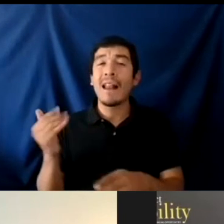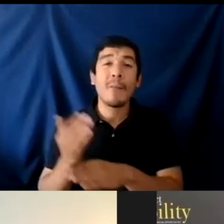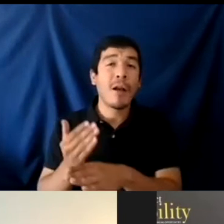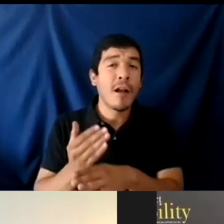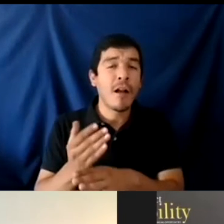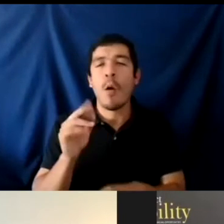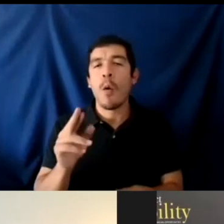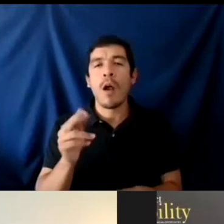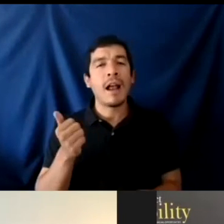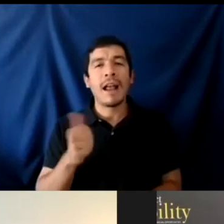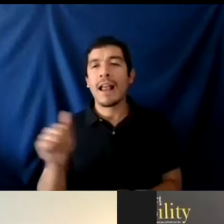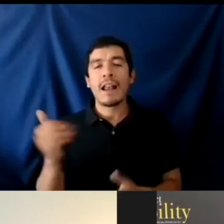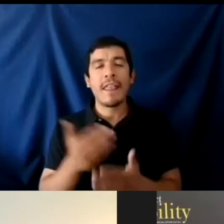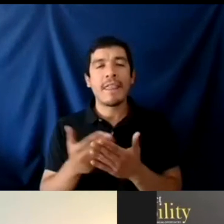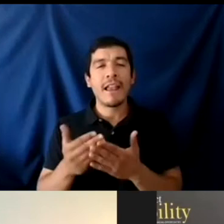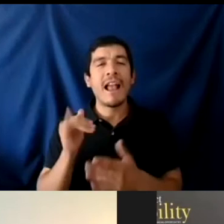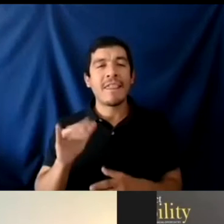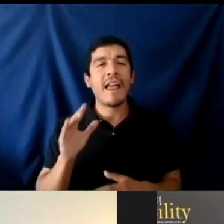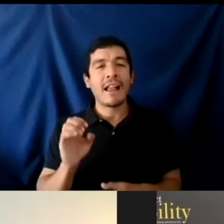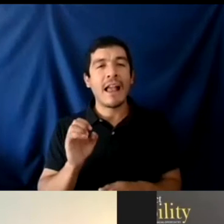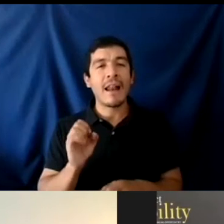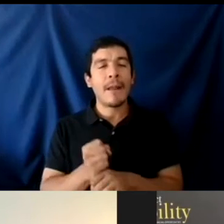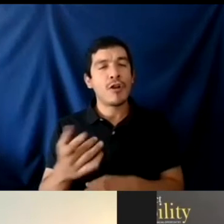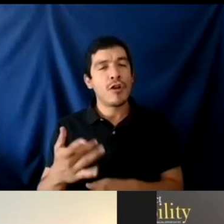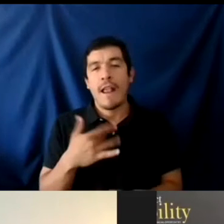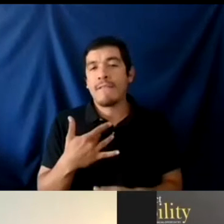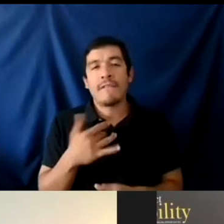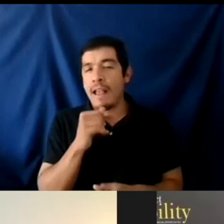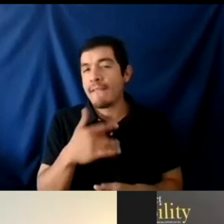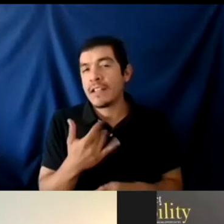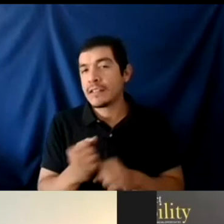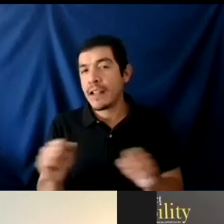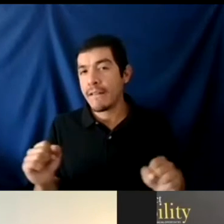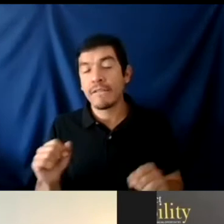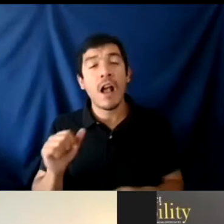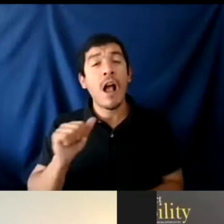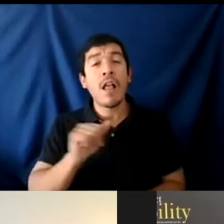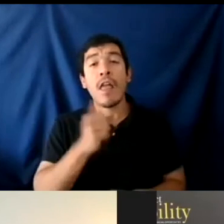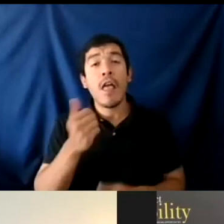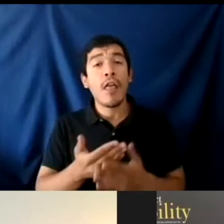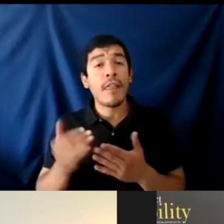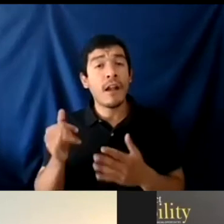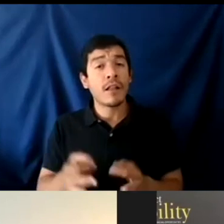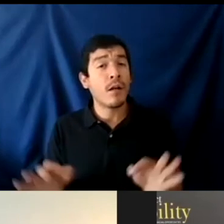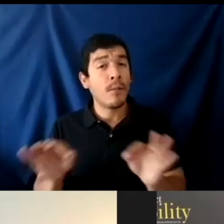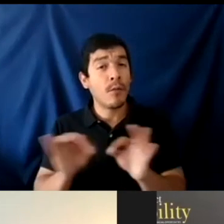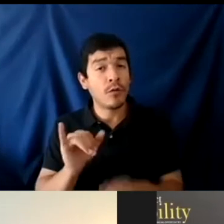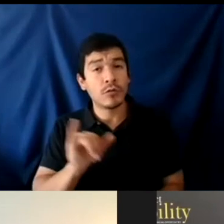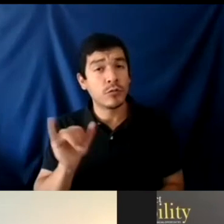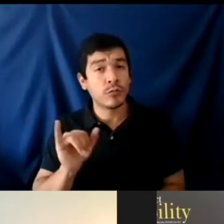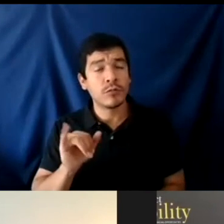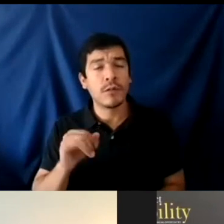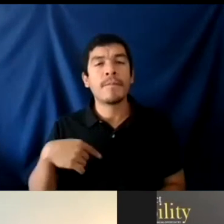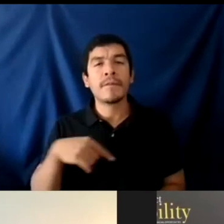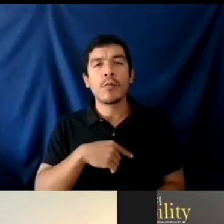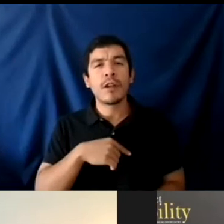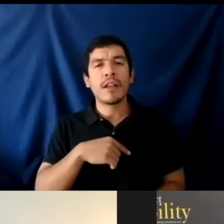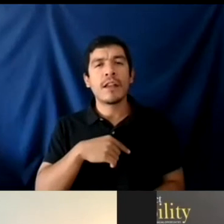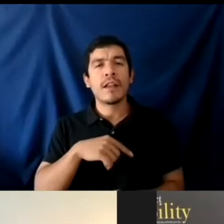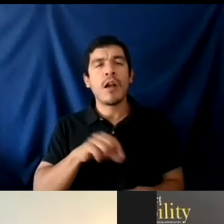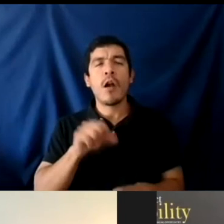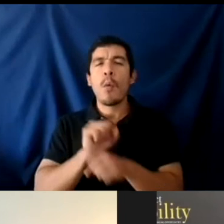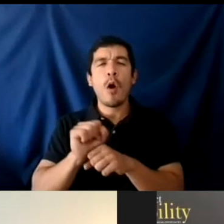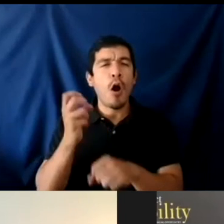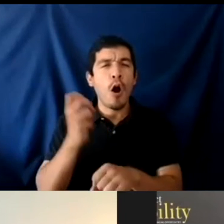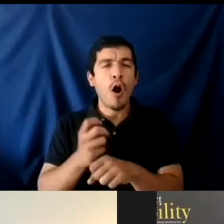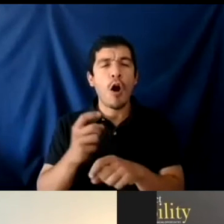other things that can jeopardize safety. The other thing that's important too is we dedicate ourselves to